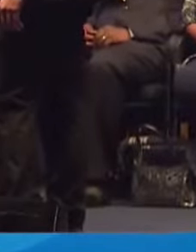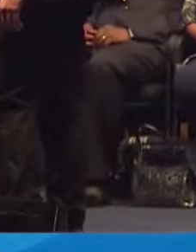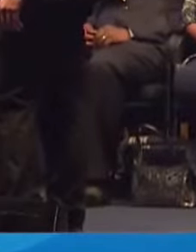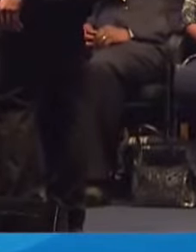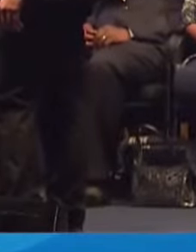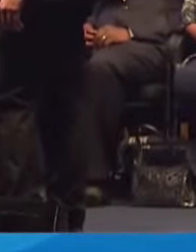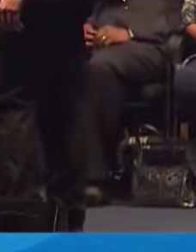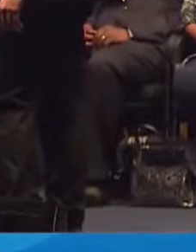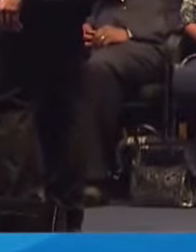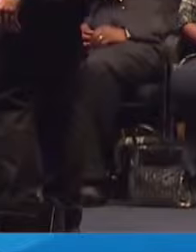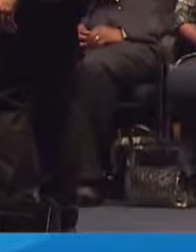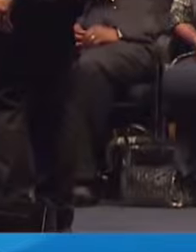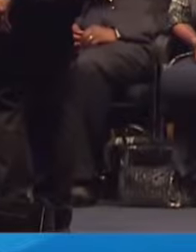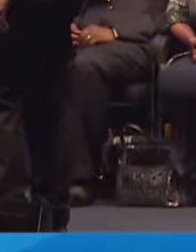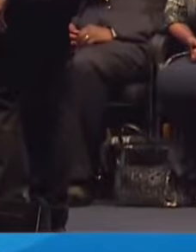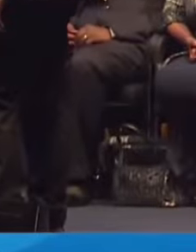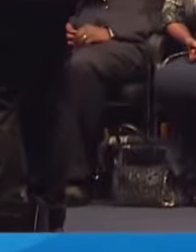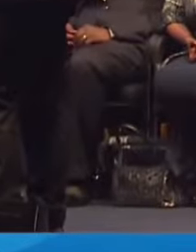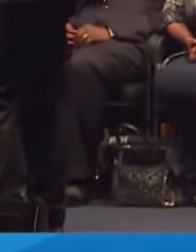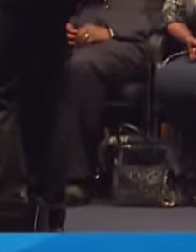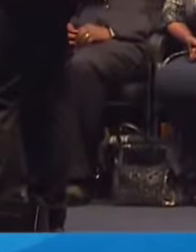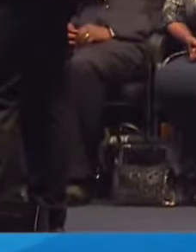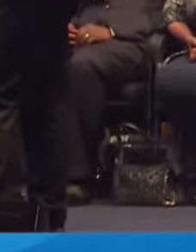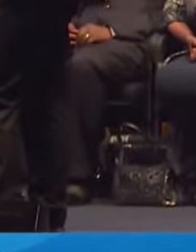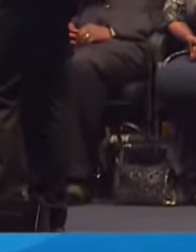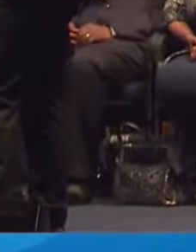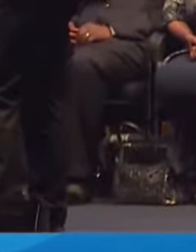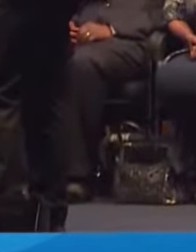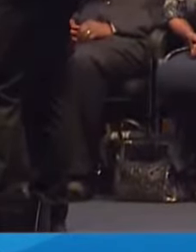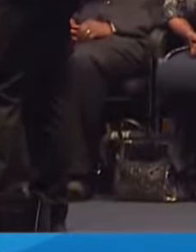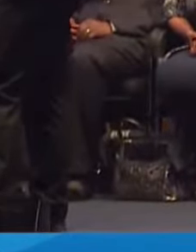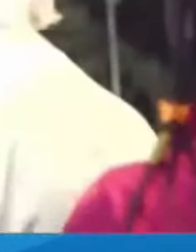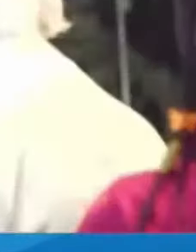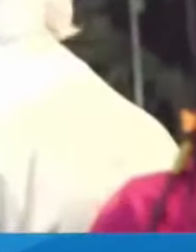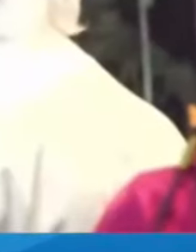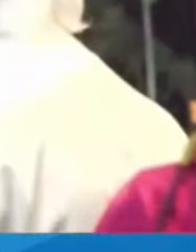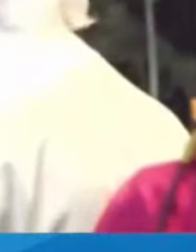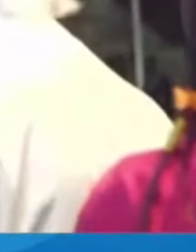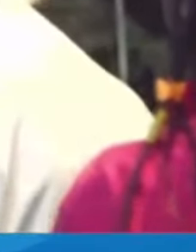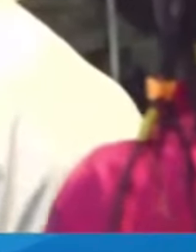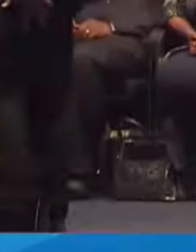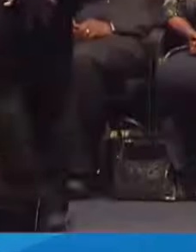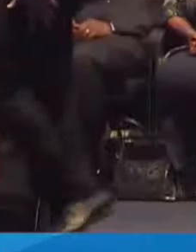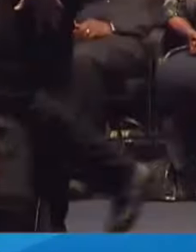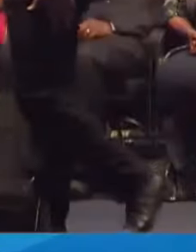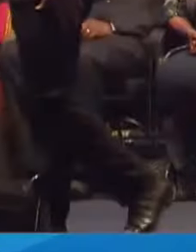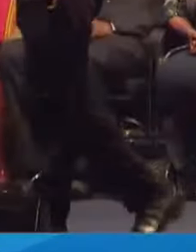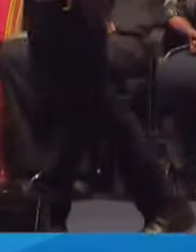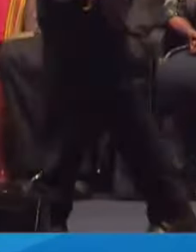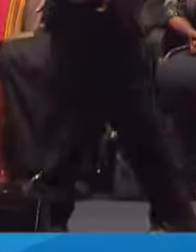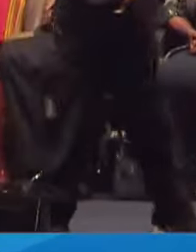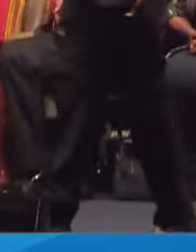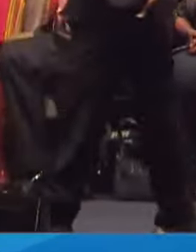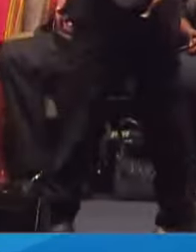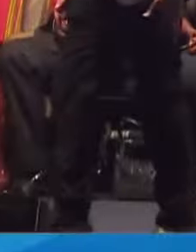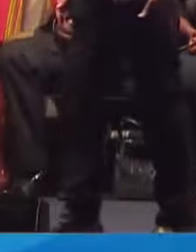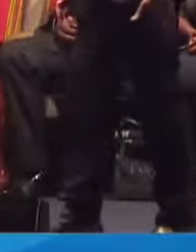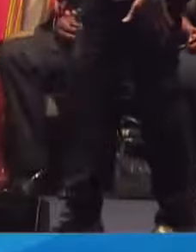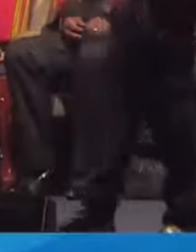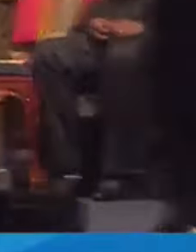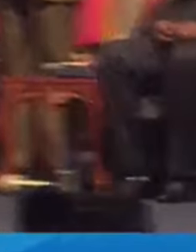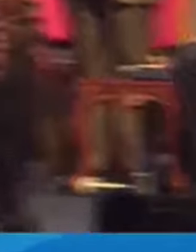not the legs were stiff he could not move swiftly but now he can he could let's let's see you